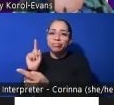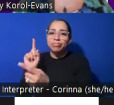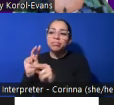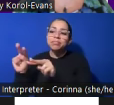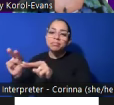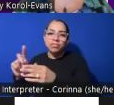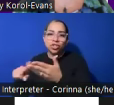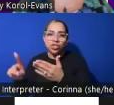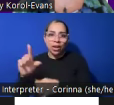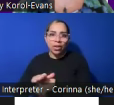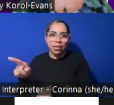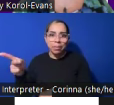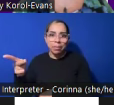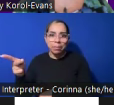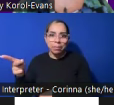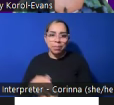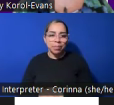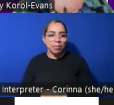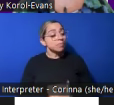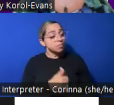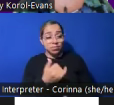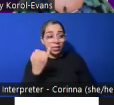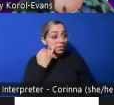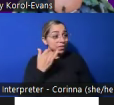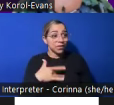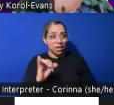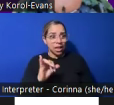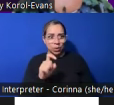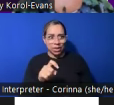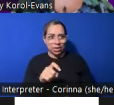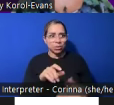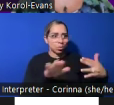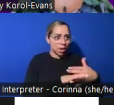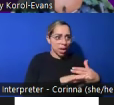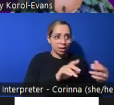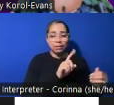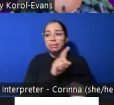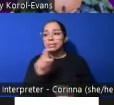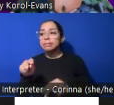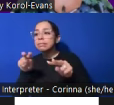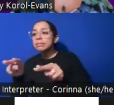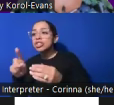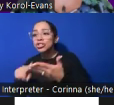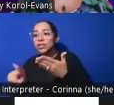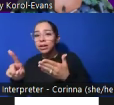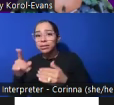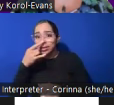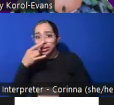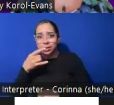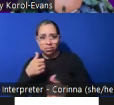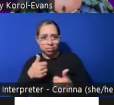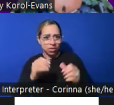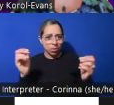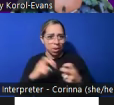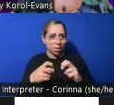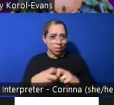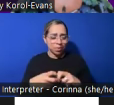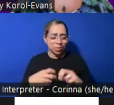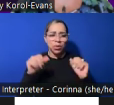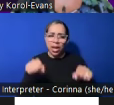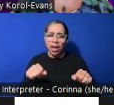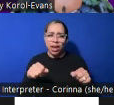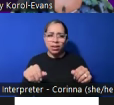like you need to jump up and check, that is totally not a problem. We can come back to this later, too. We're just trying to help